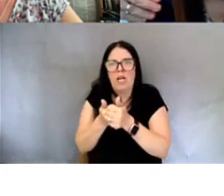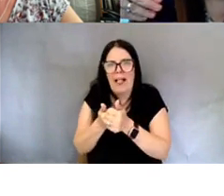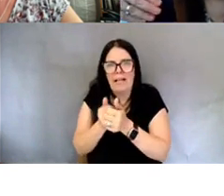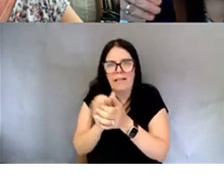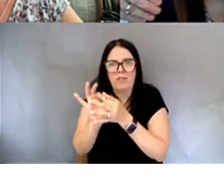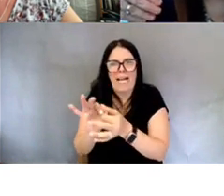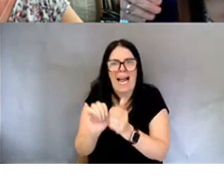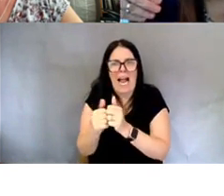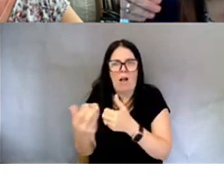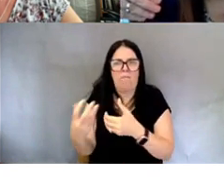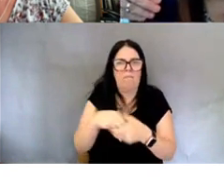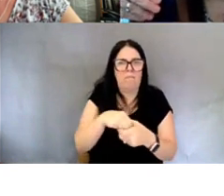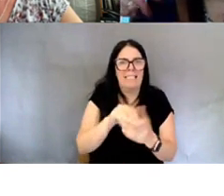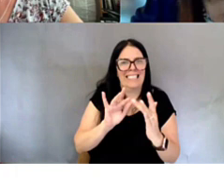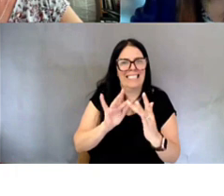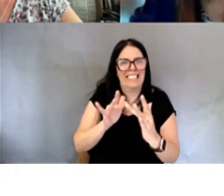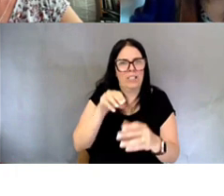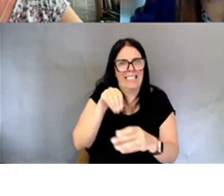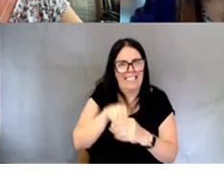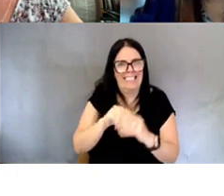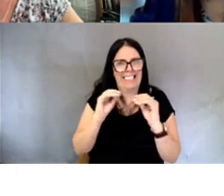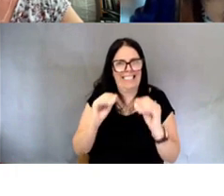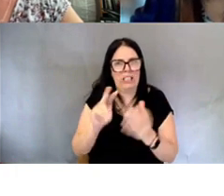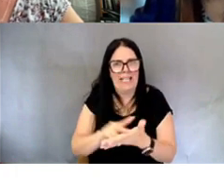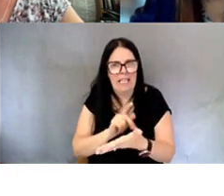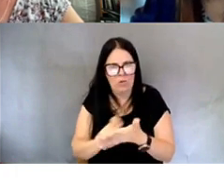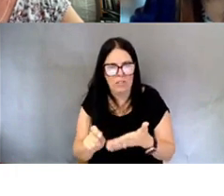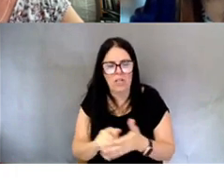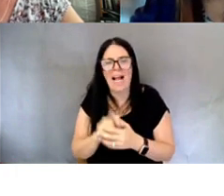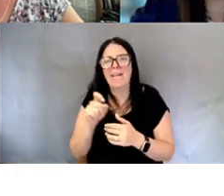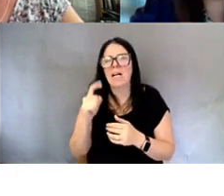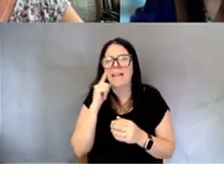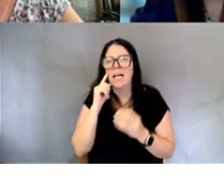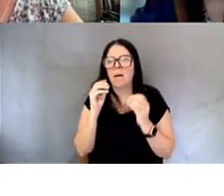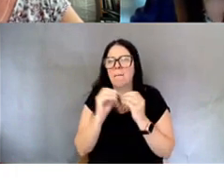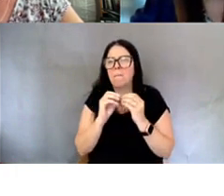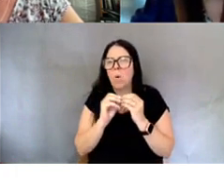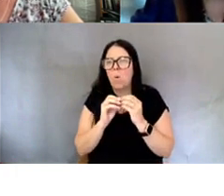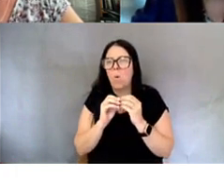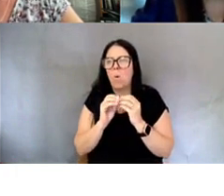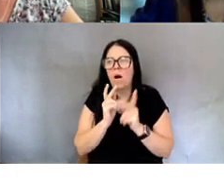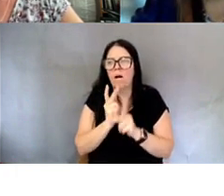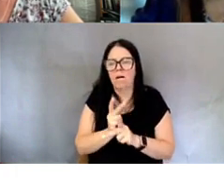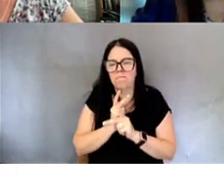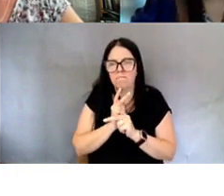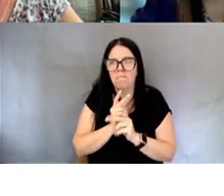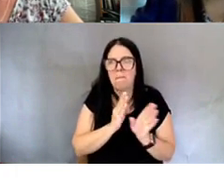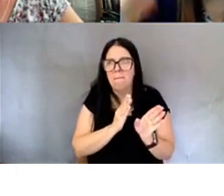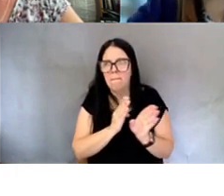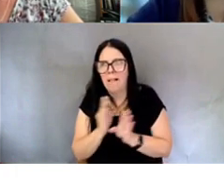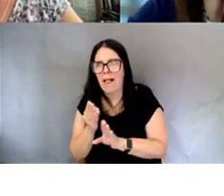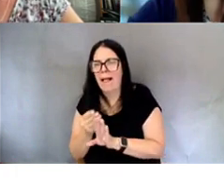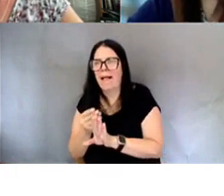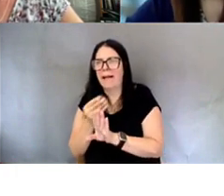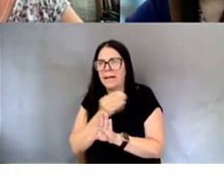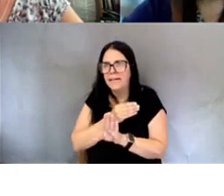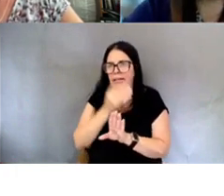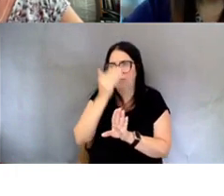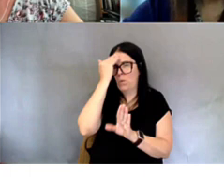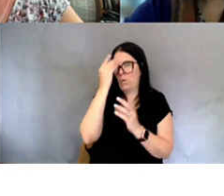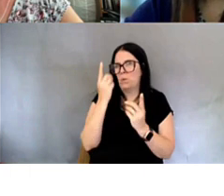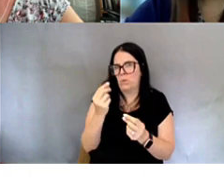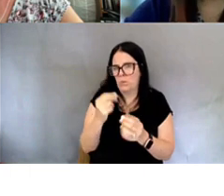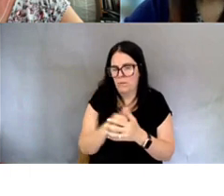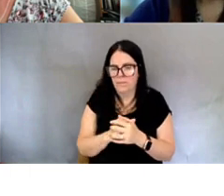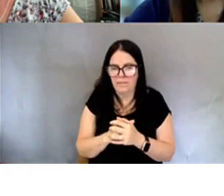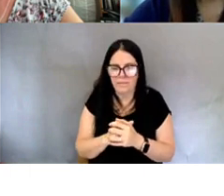that digital integration piece. So thinking more purposefully about it is a good thing, I suspect. Next,